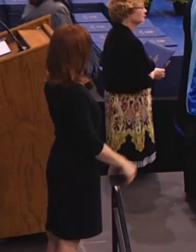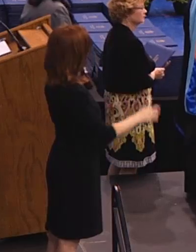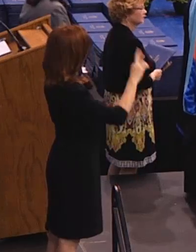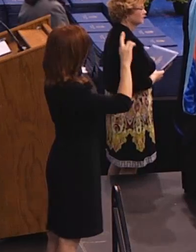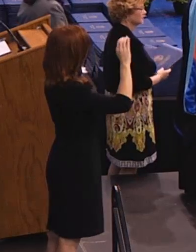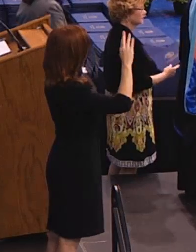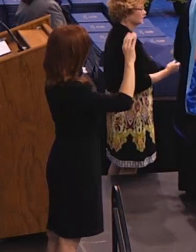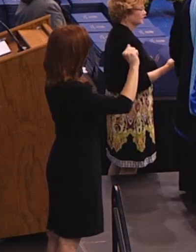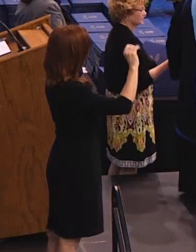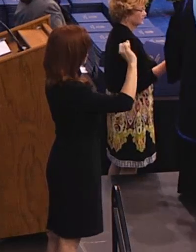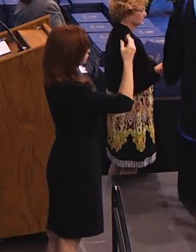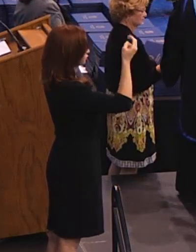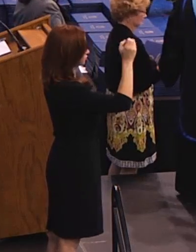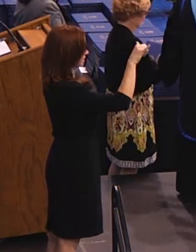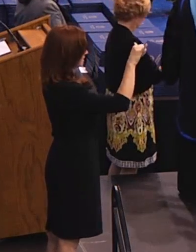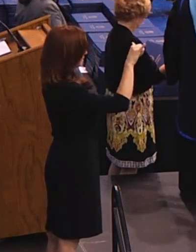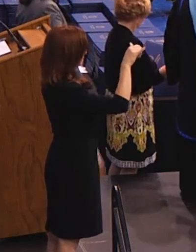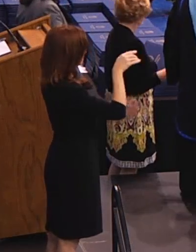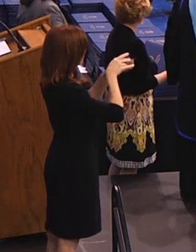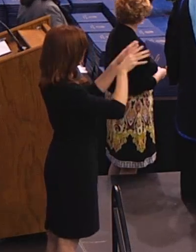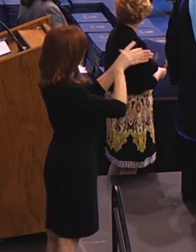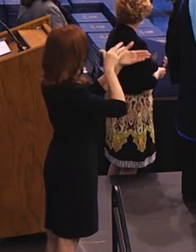Rebecca Shedd, General Studies.